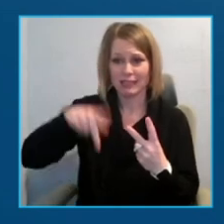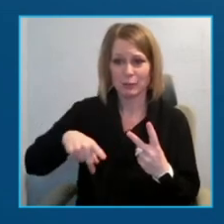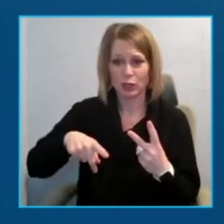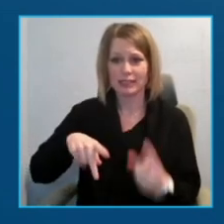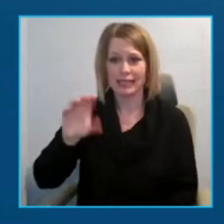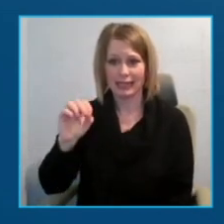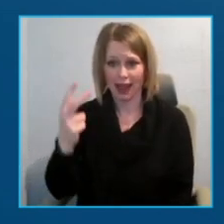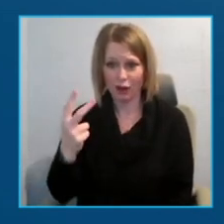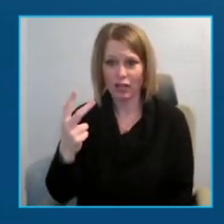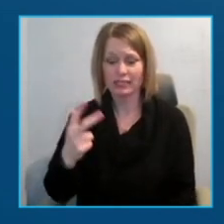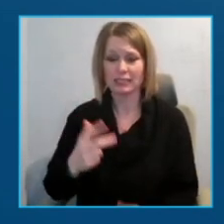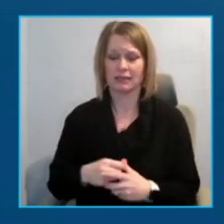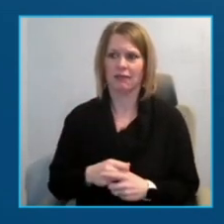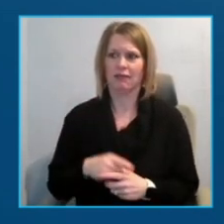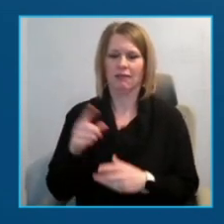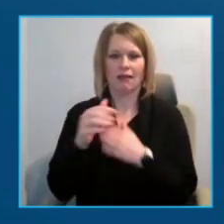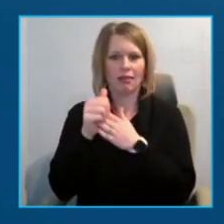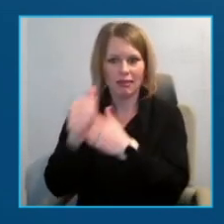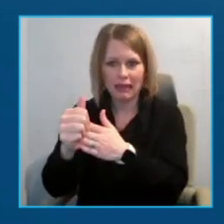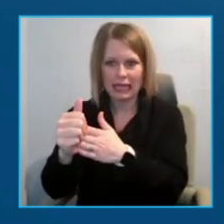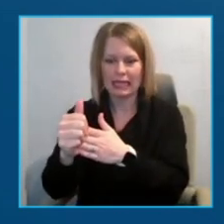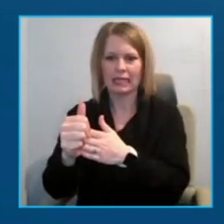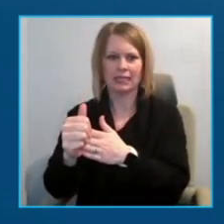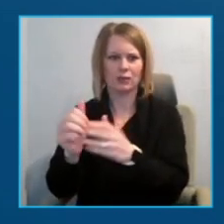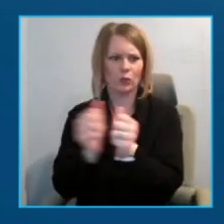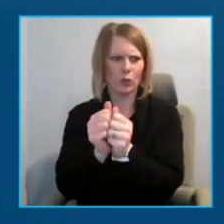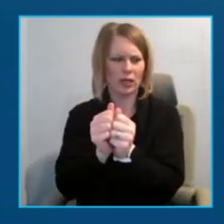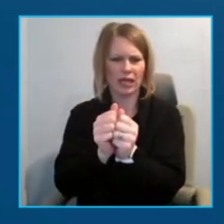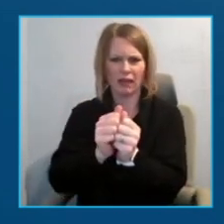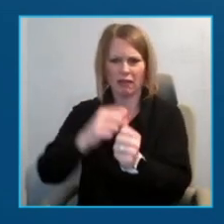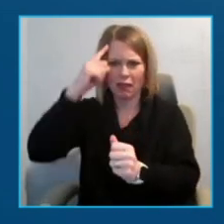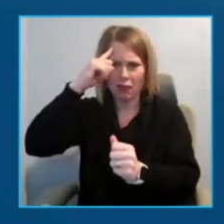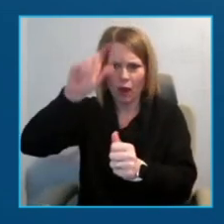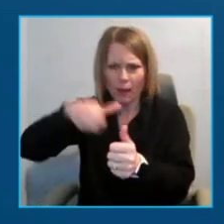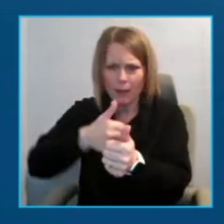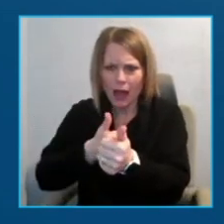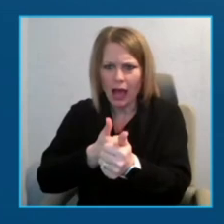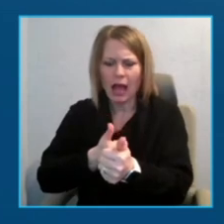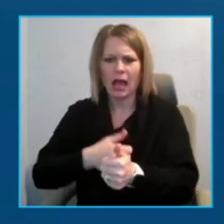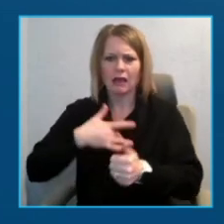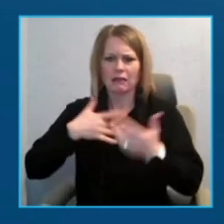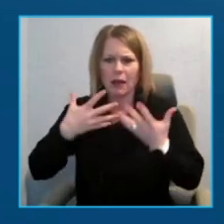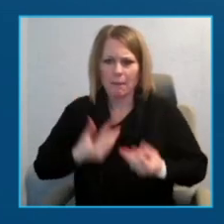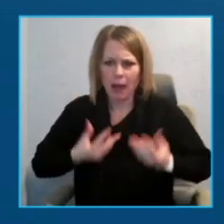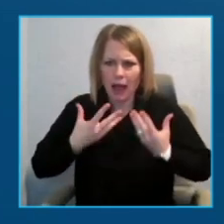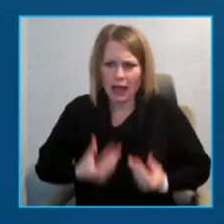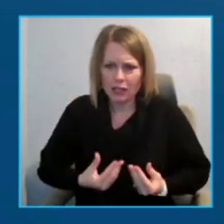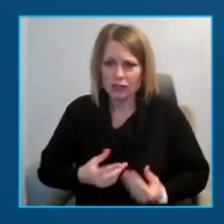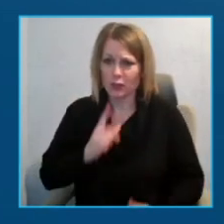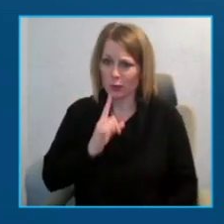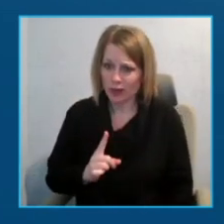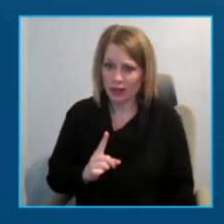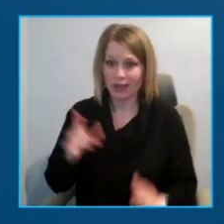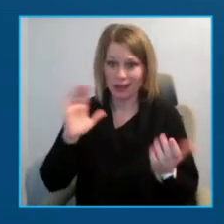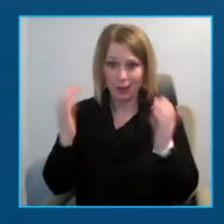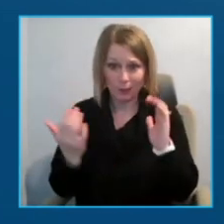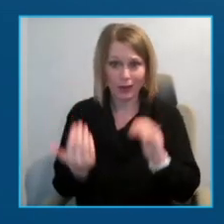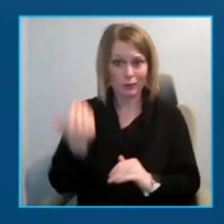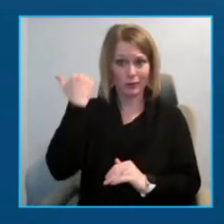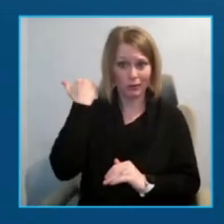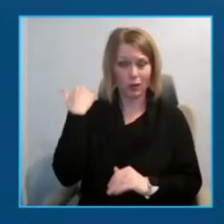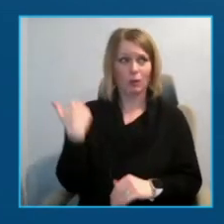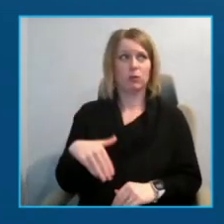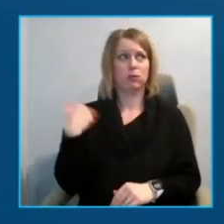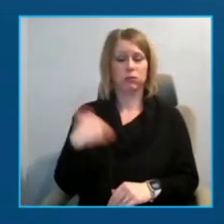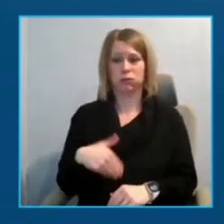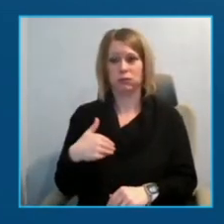with thoughtfulness and compassion. What a change an election makes. As a